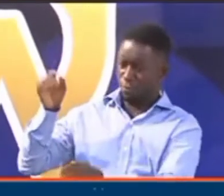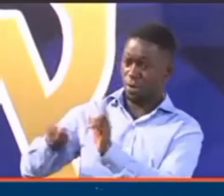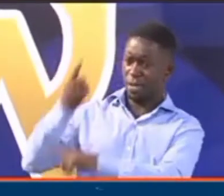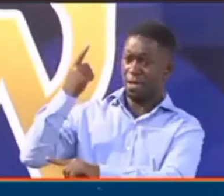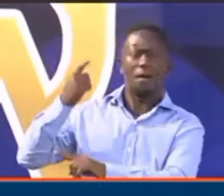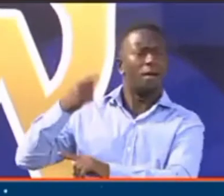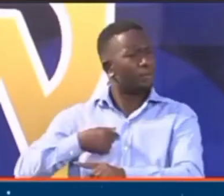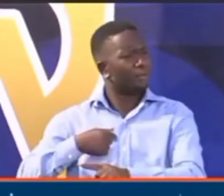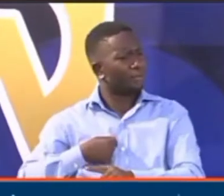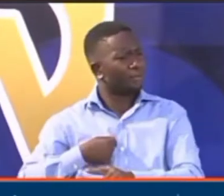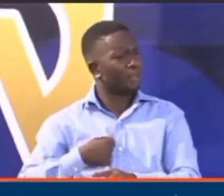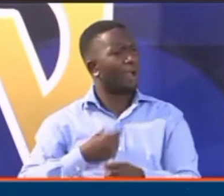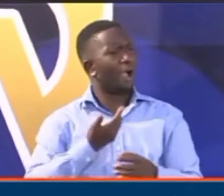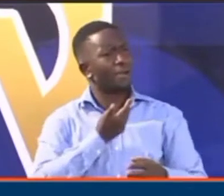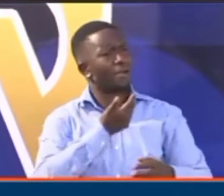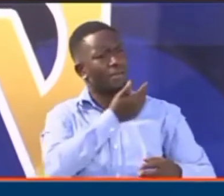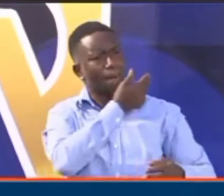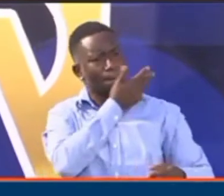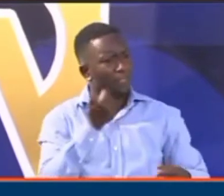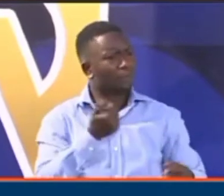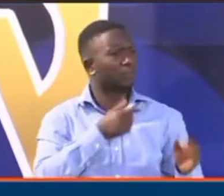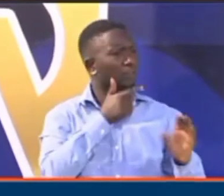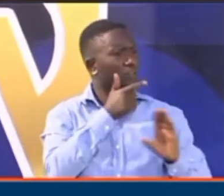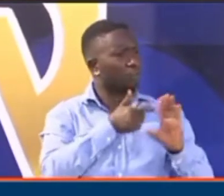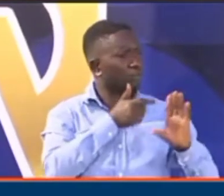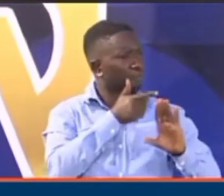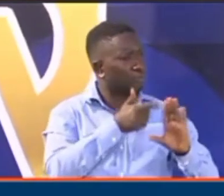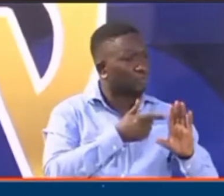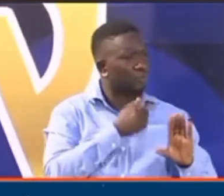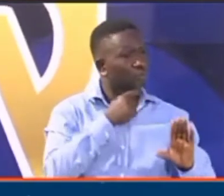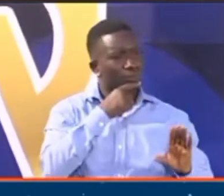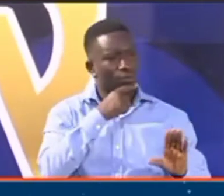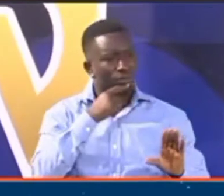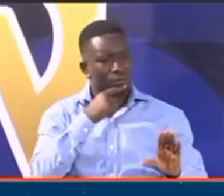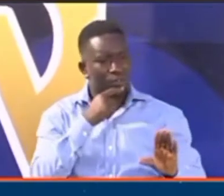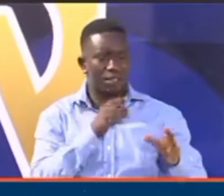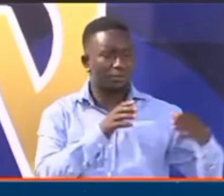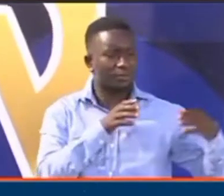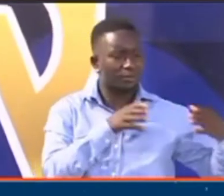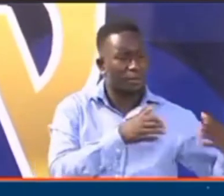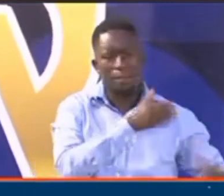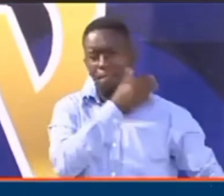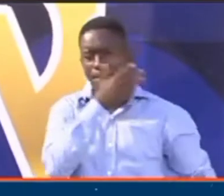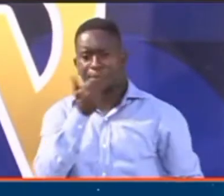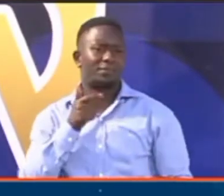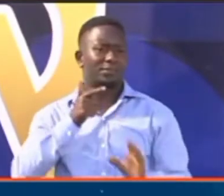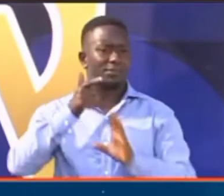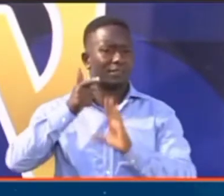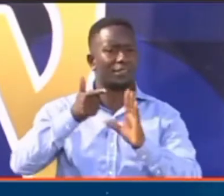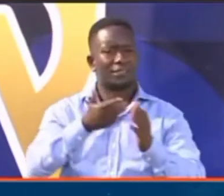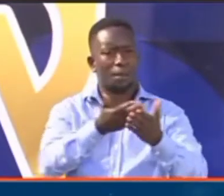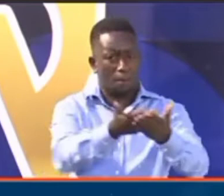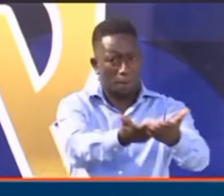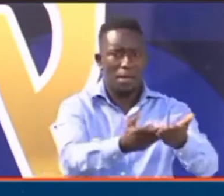the best social media team. I had the best journalists on my side. Like, I was definitely